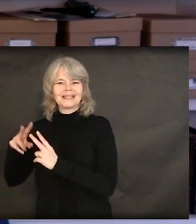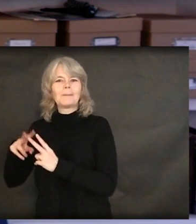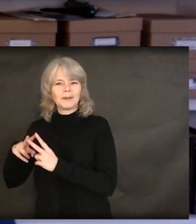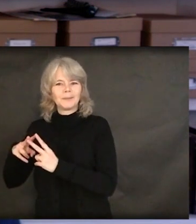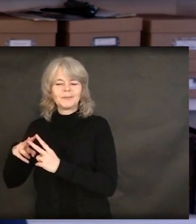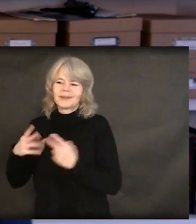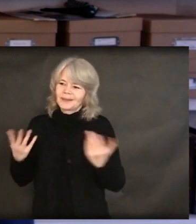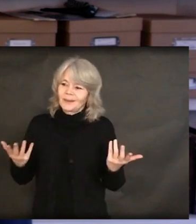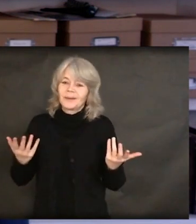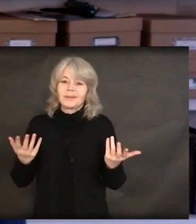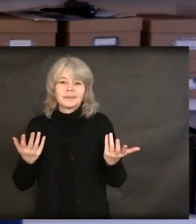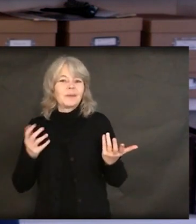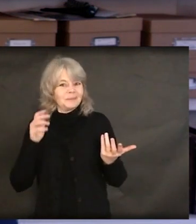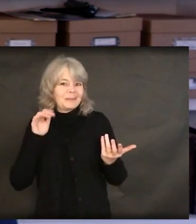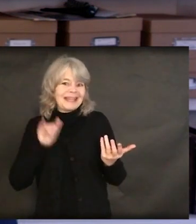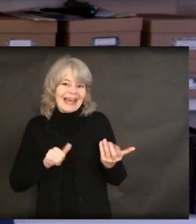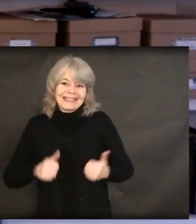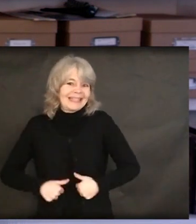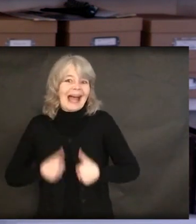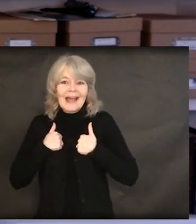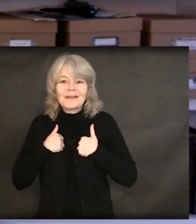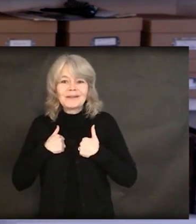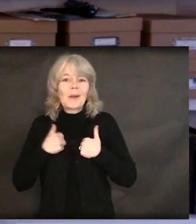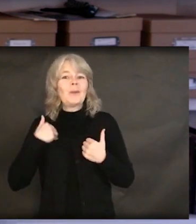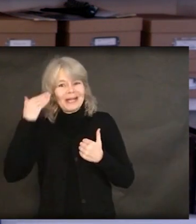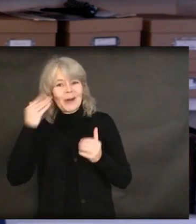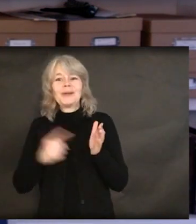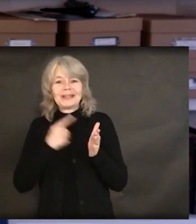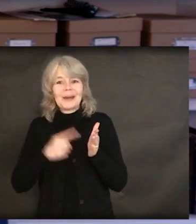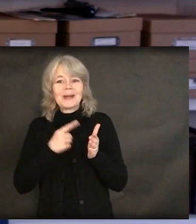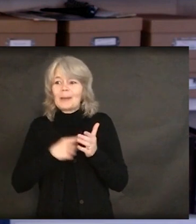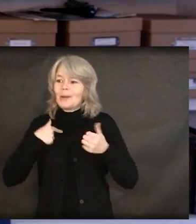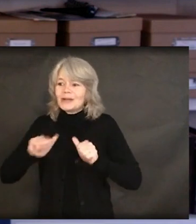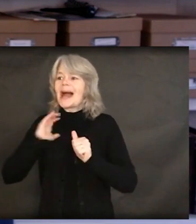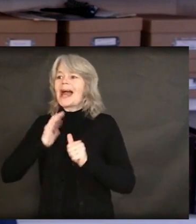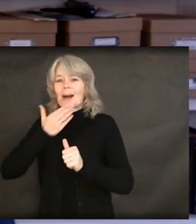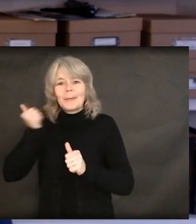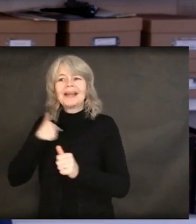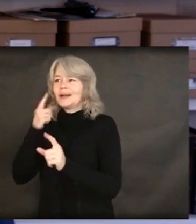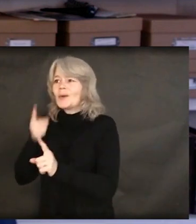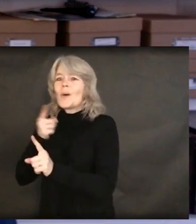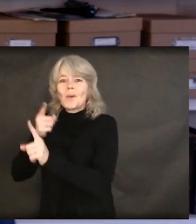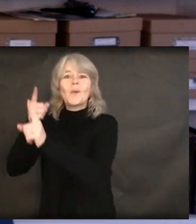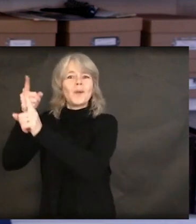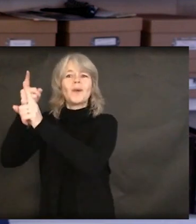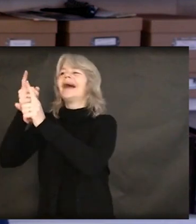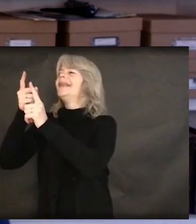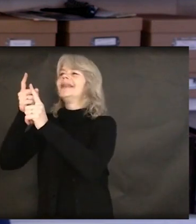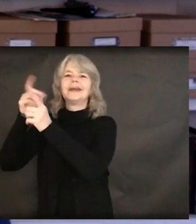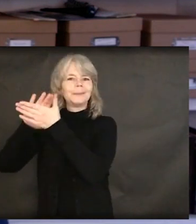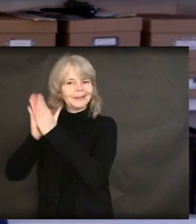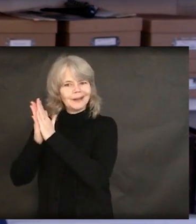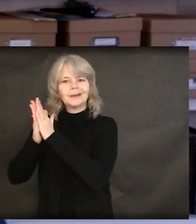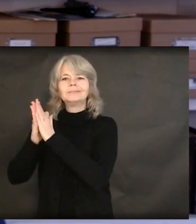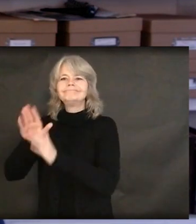And perhaps this was inevitable. We know what happens when the best intentions go awry. We know what happens when things